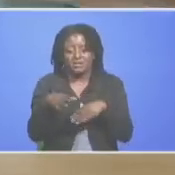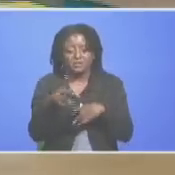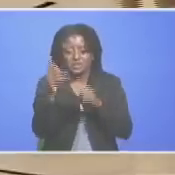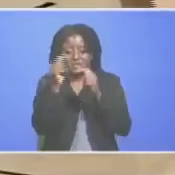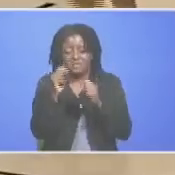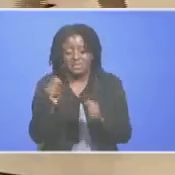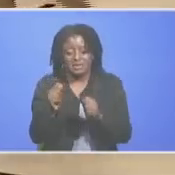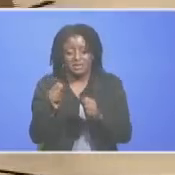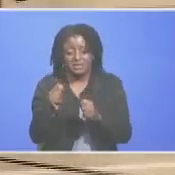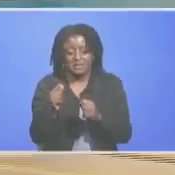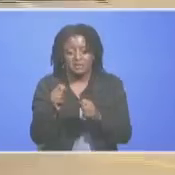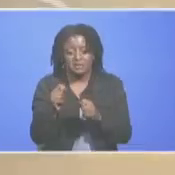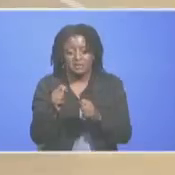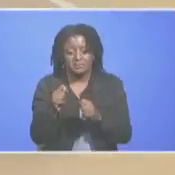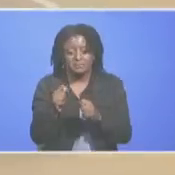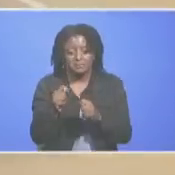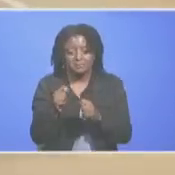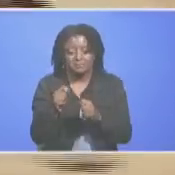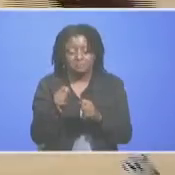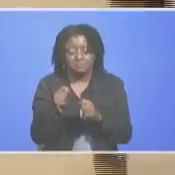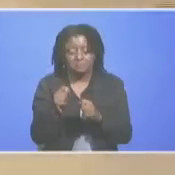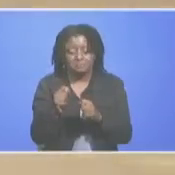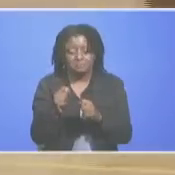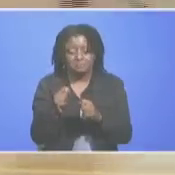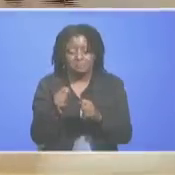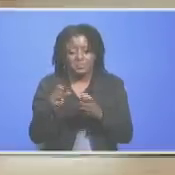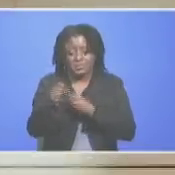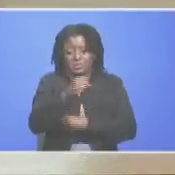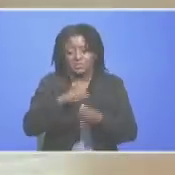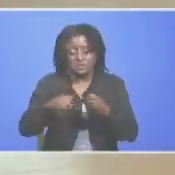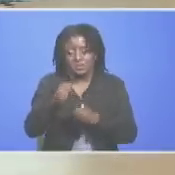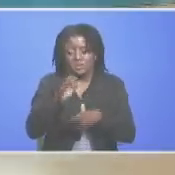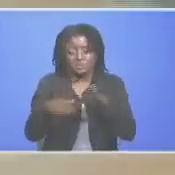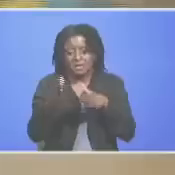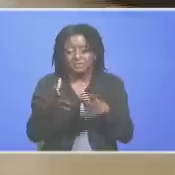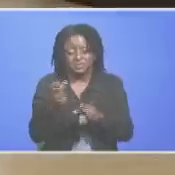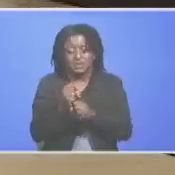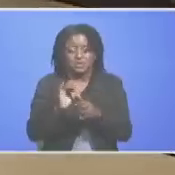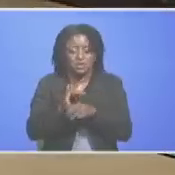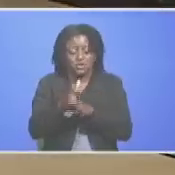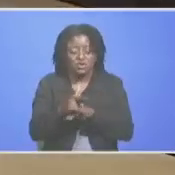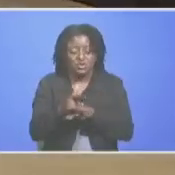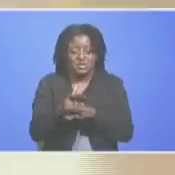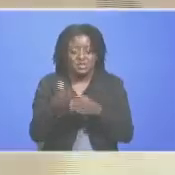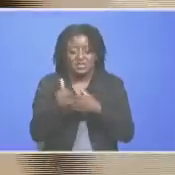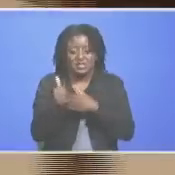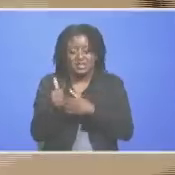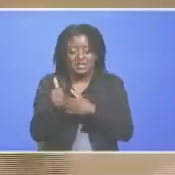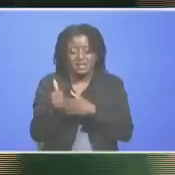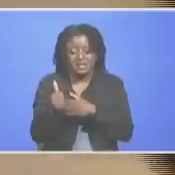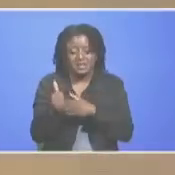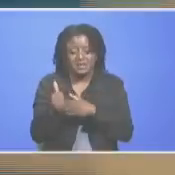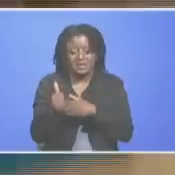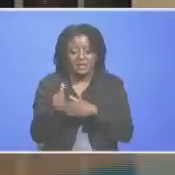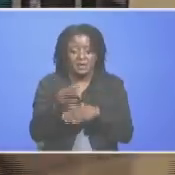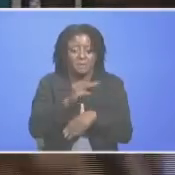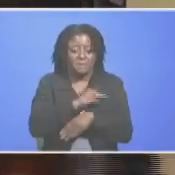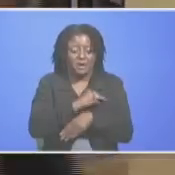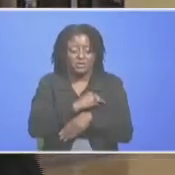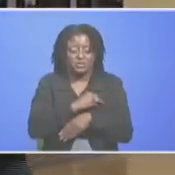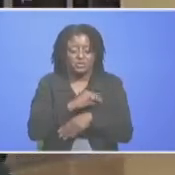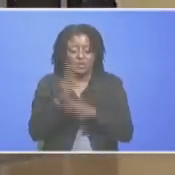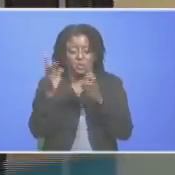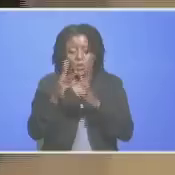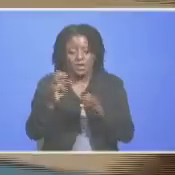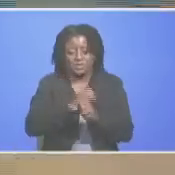was certainly entertaining as the Storm managed to take an early lead after 2 quarters, 55-54, but Marshall weathered the storm,